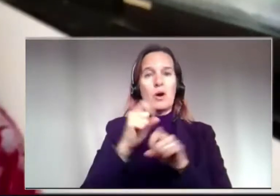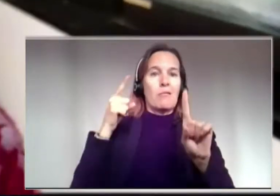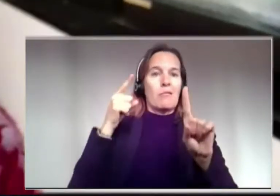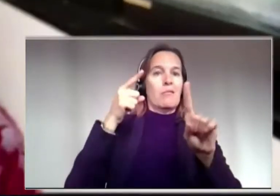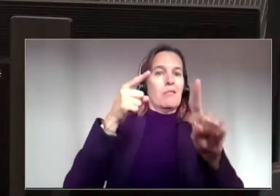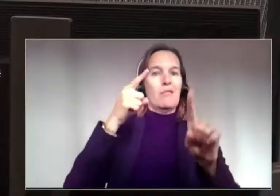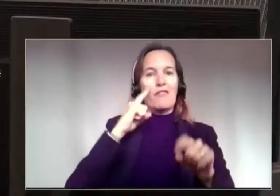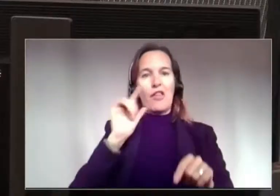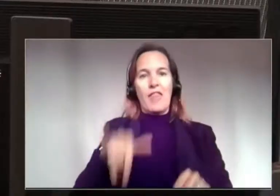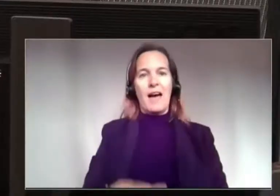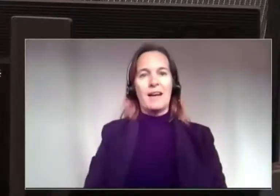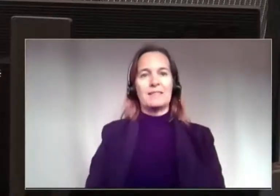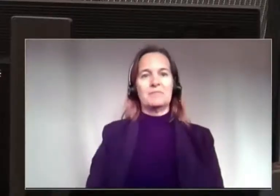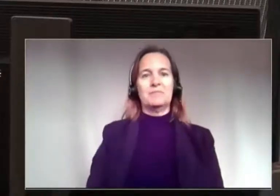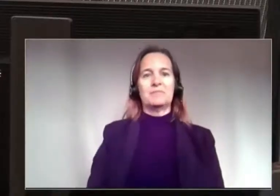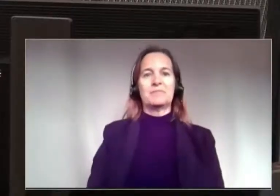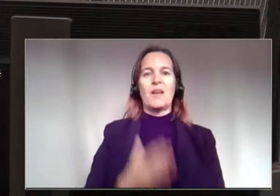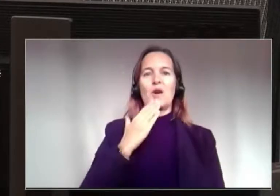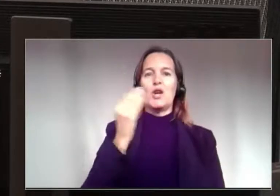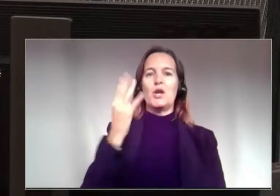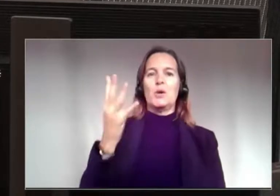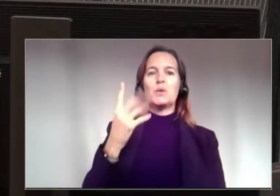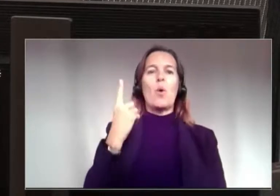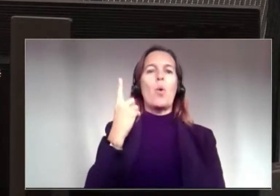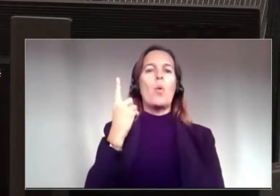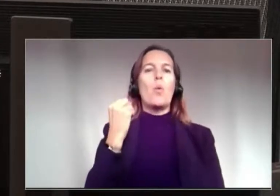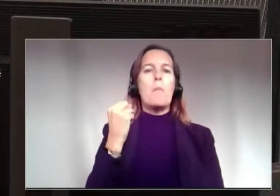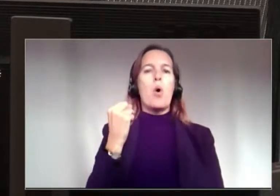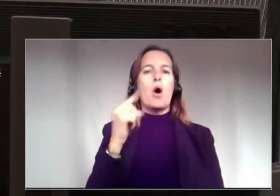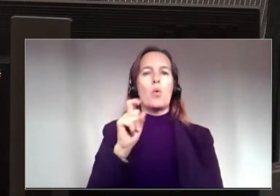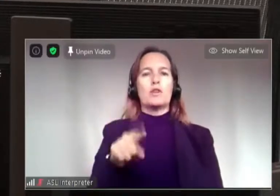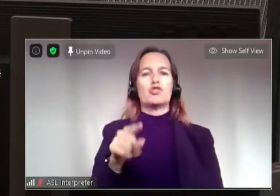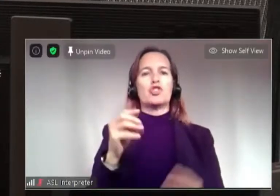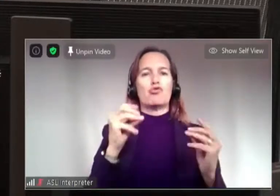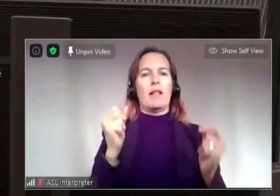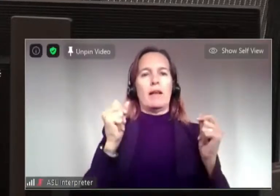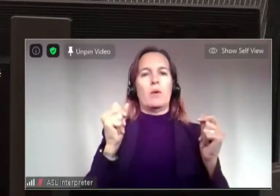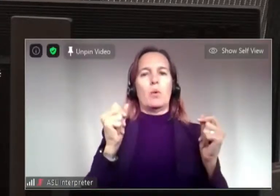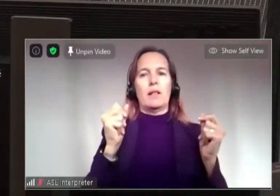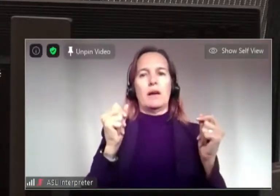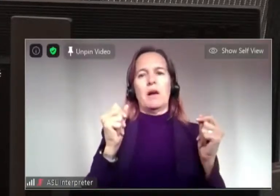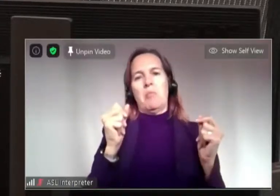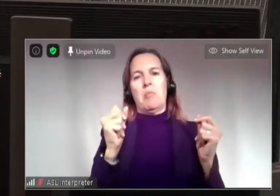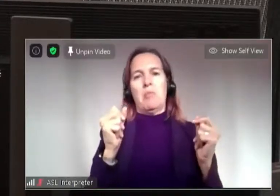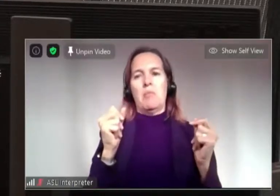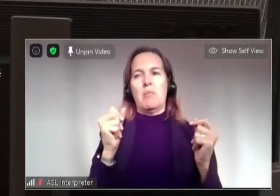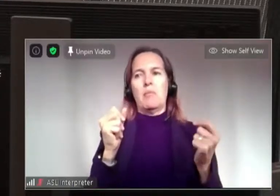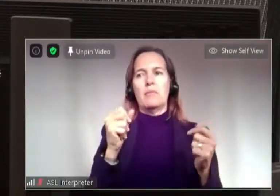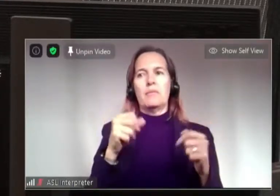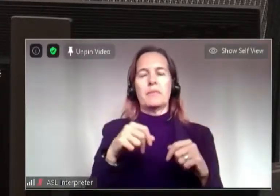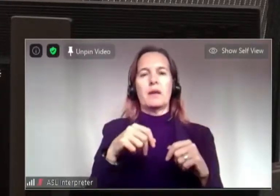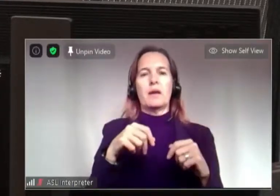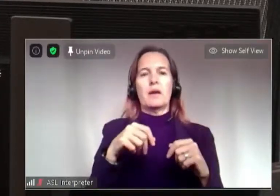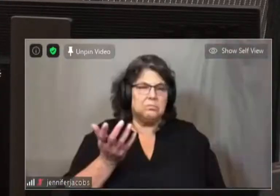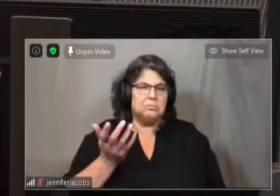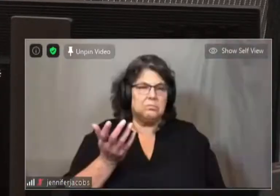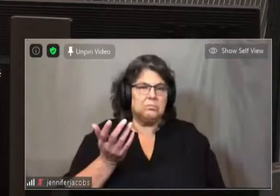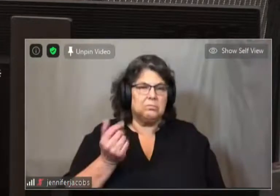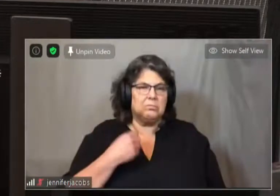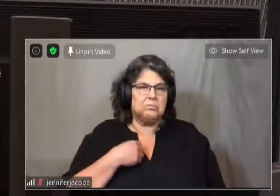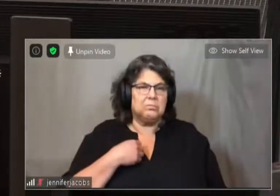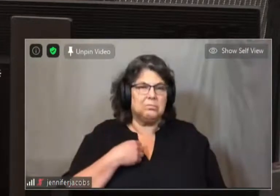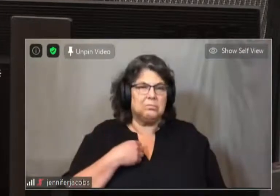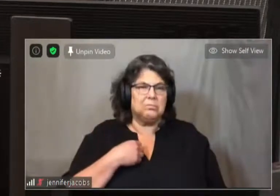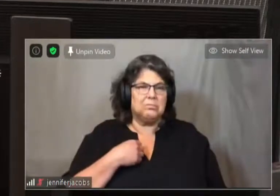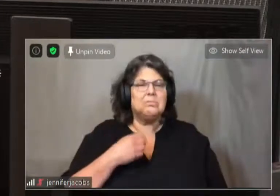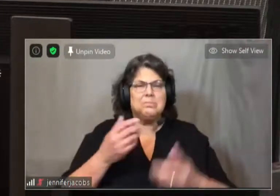news. We have time for one more question really quickly. Can you explain community spread and why it's gone up